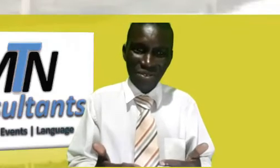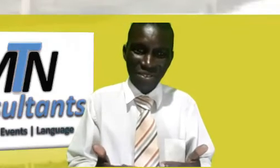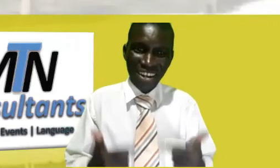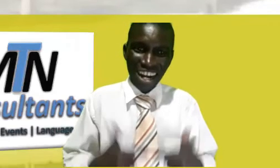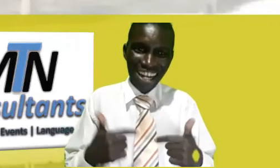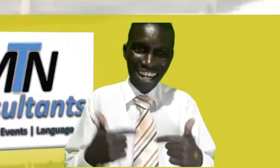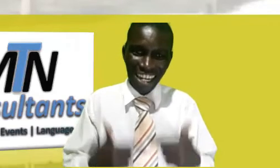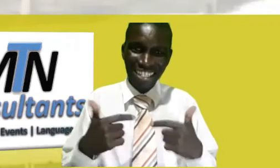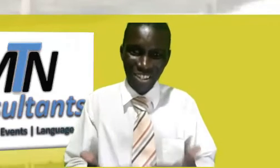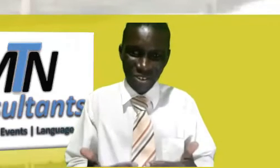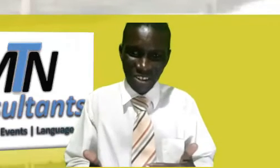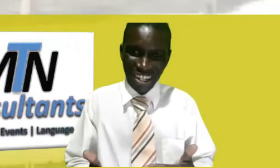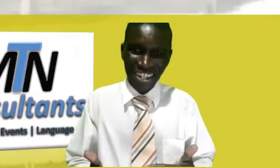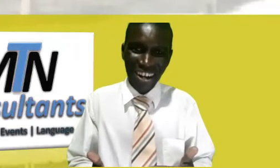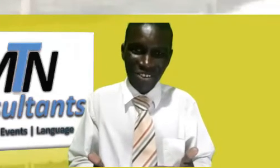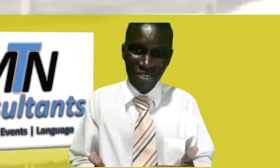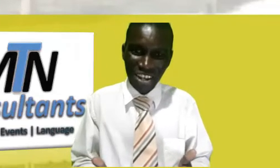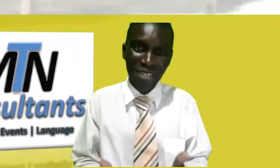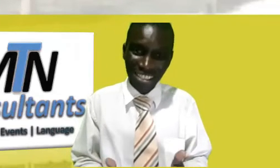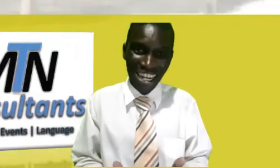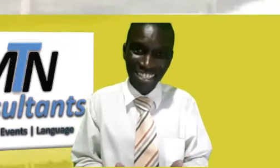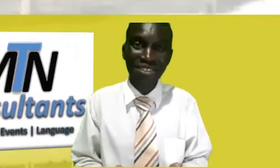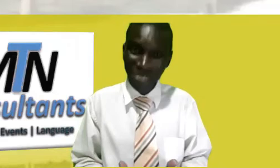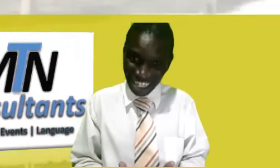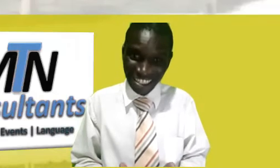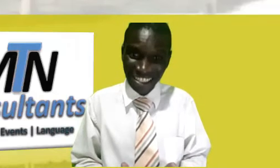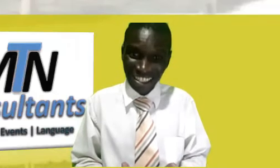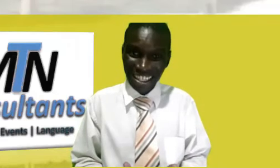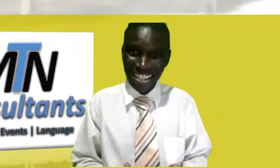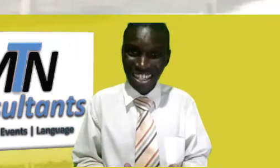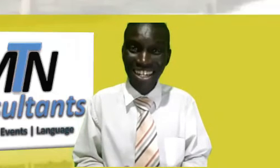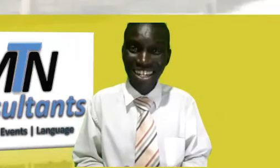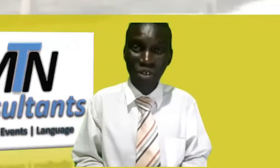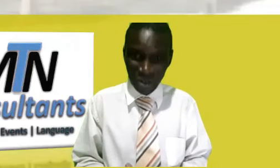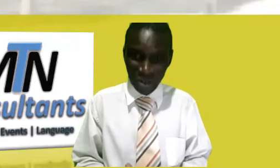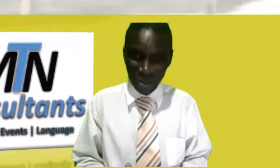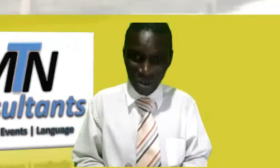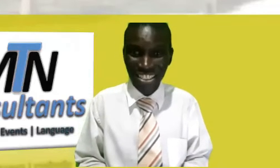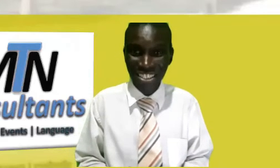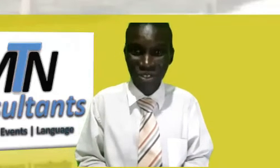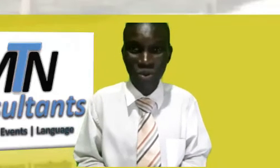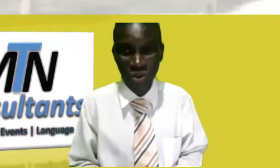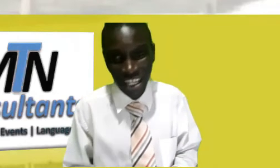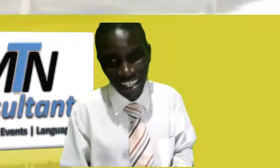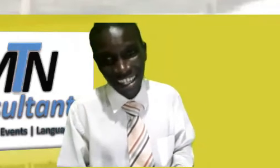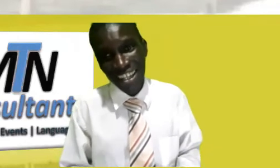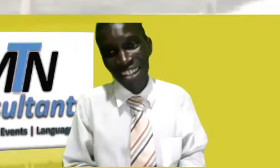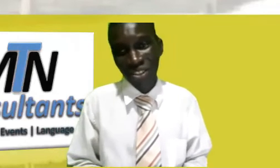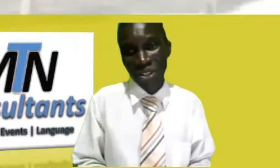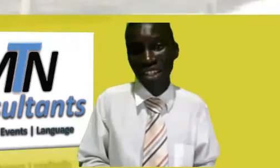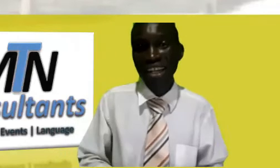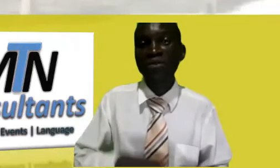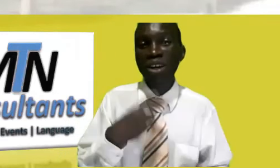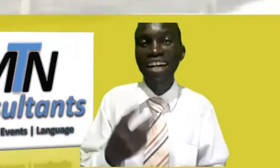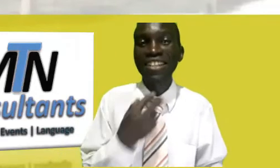you, I hate you. Now, Machinga is the face. It's another communication tool.